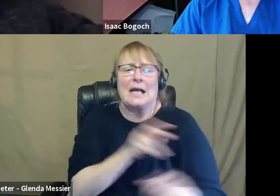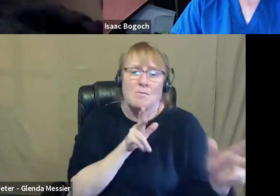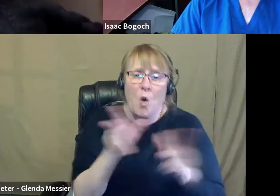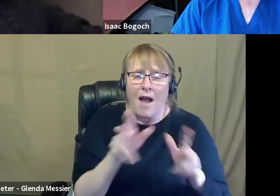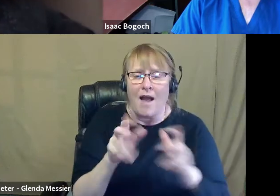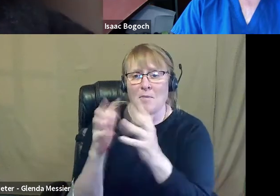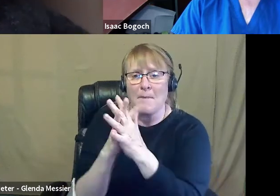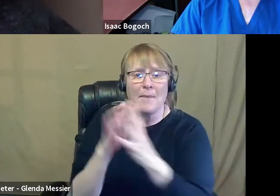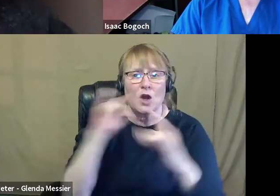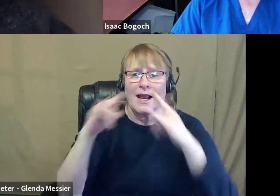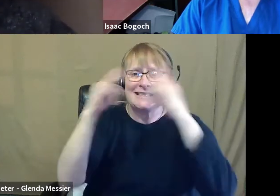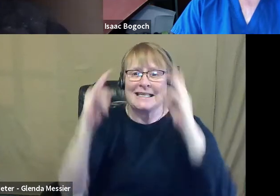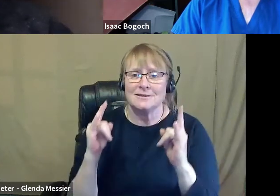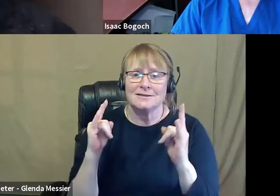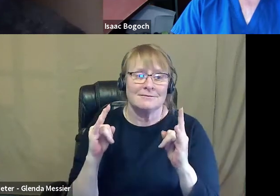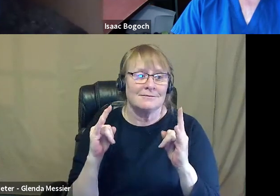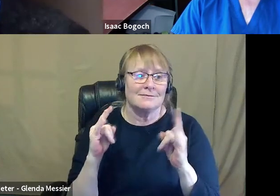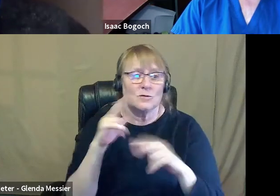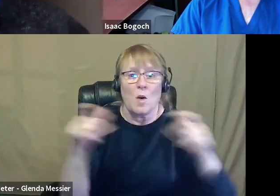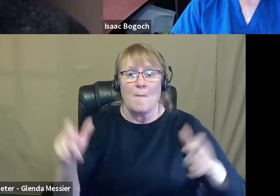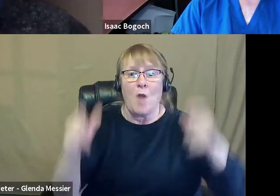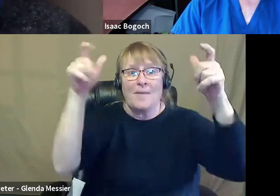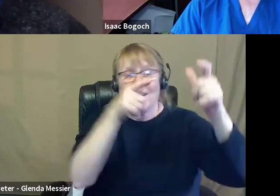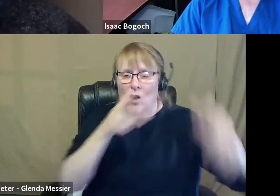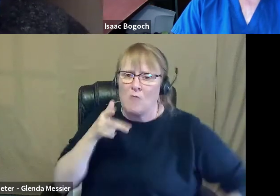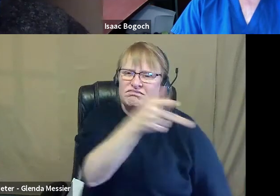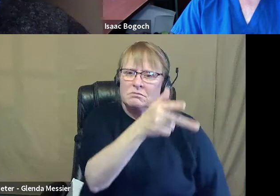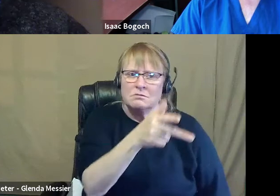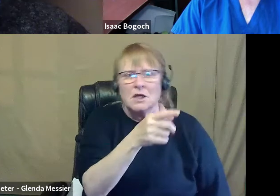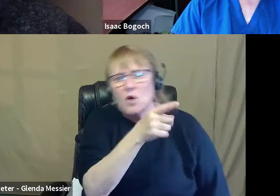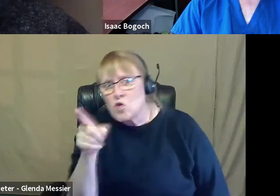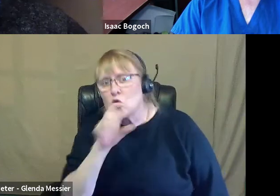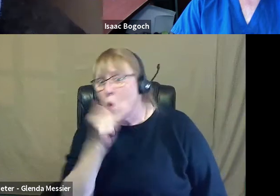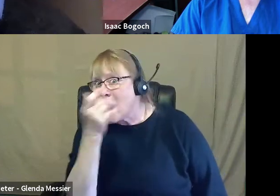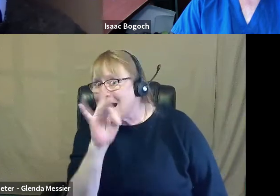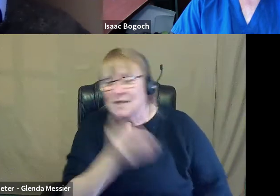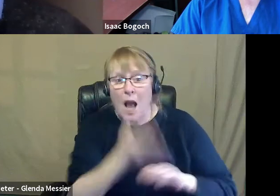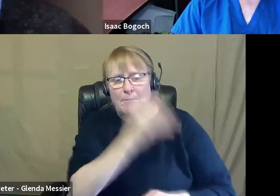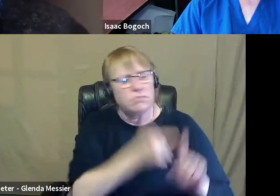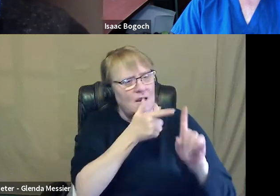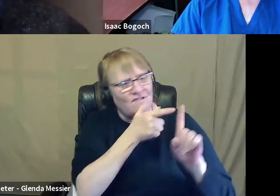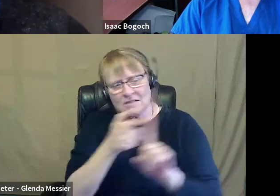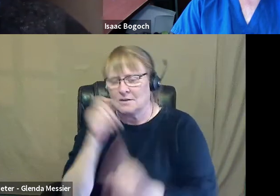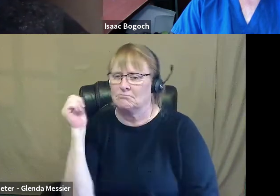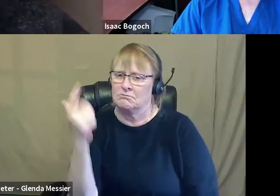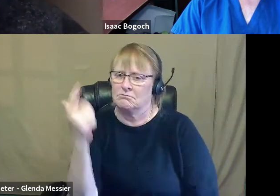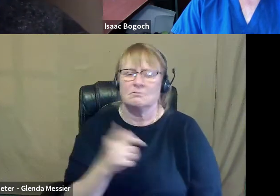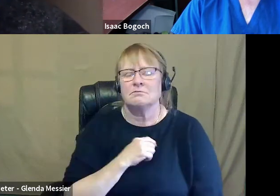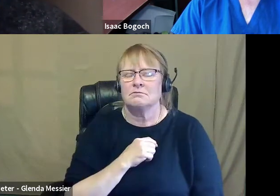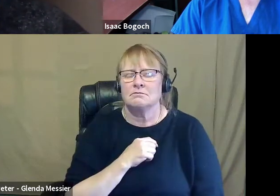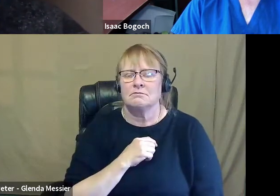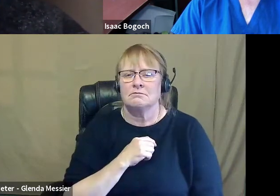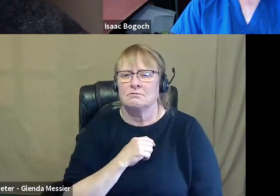tents in apartment complexes. They're vaccinating anyone over 18 years of age, right? That live in